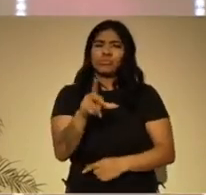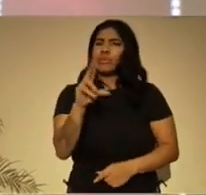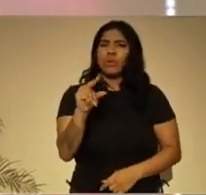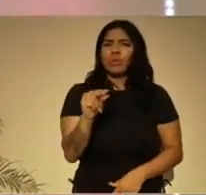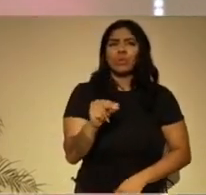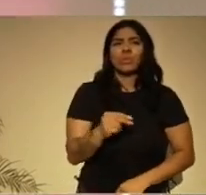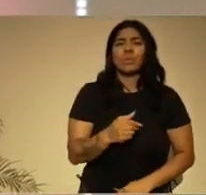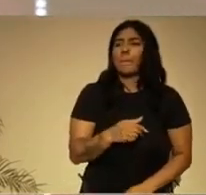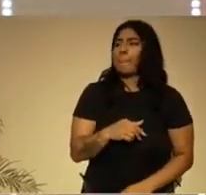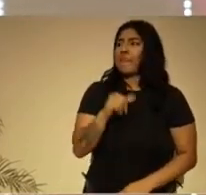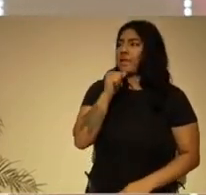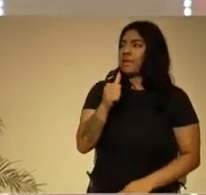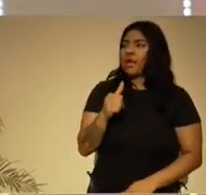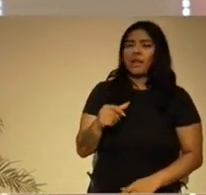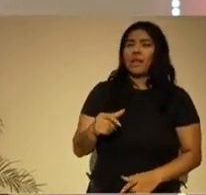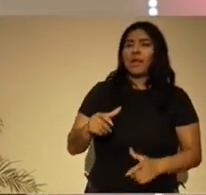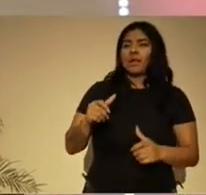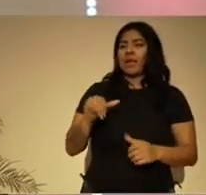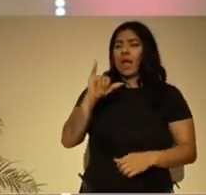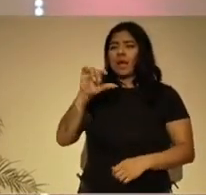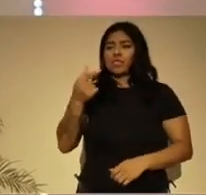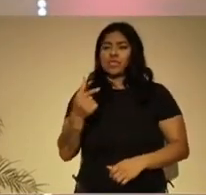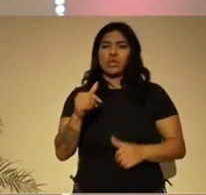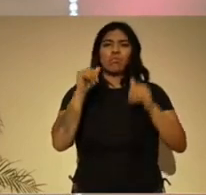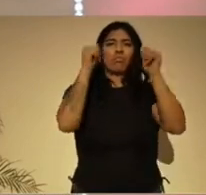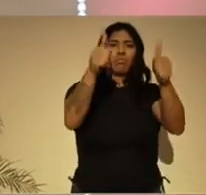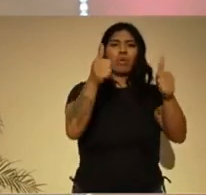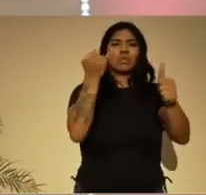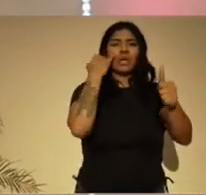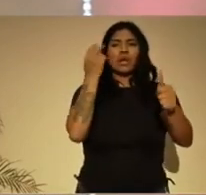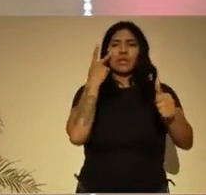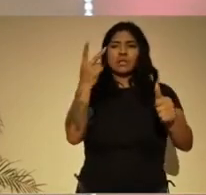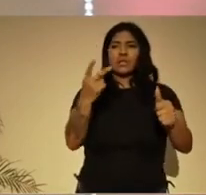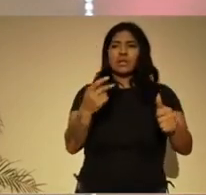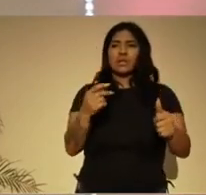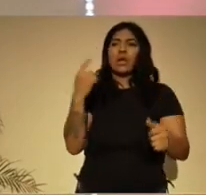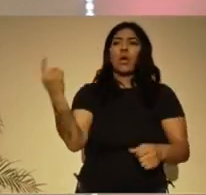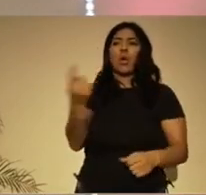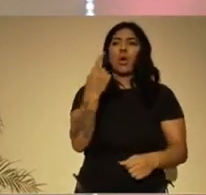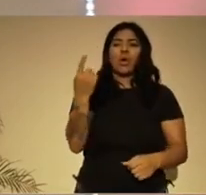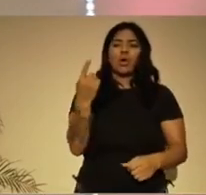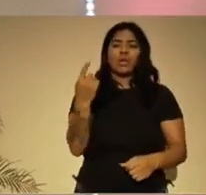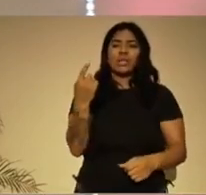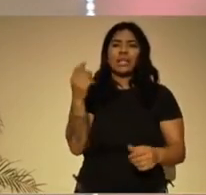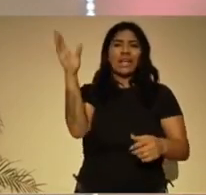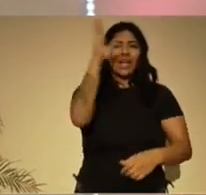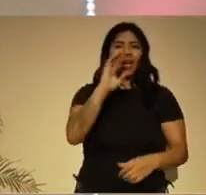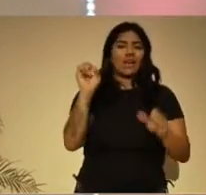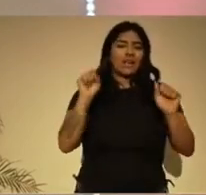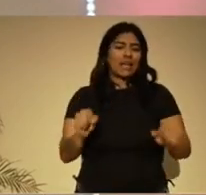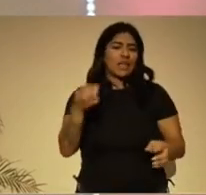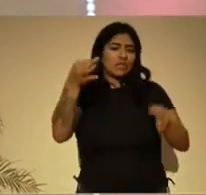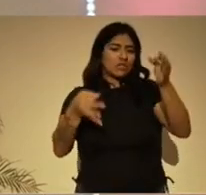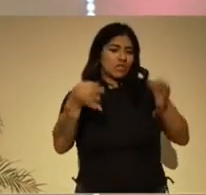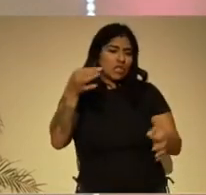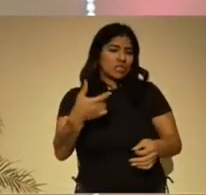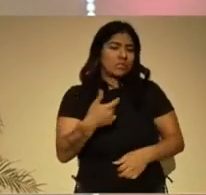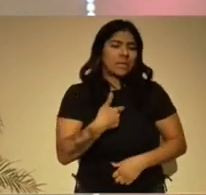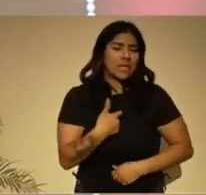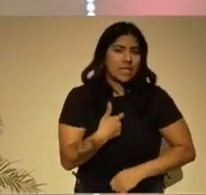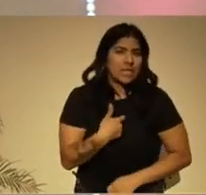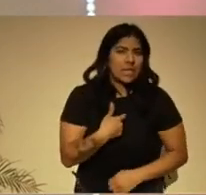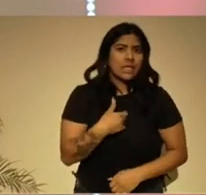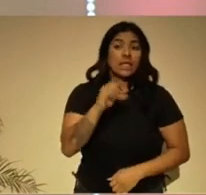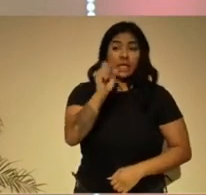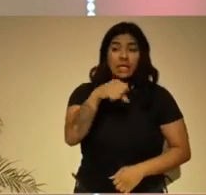that. I saw like an Instagram post one time that said like, only Jesus or only God can judge me. Only God can judge